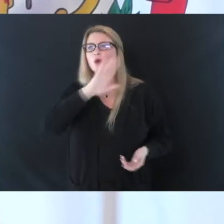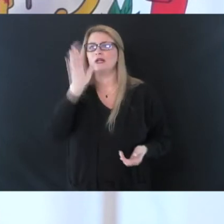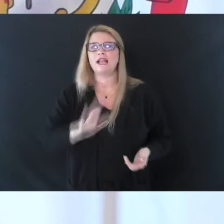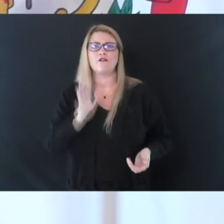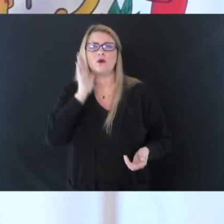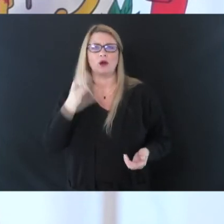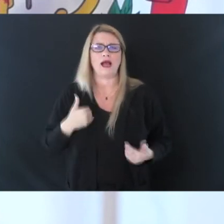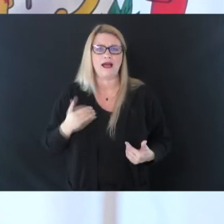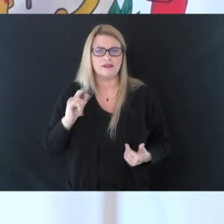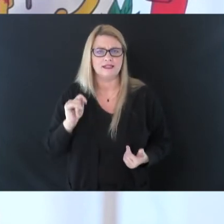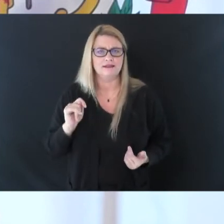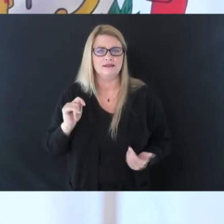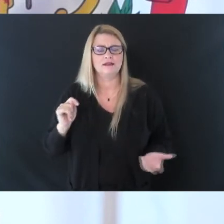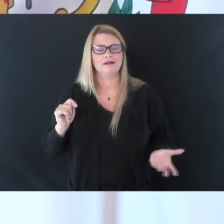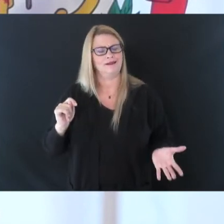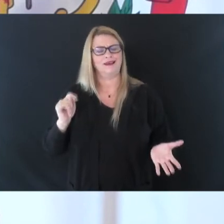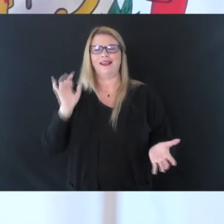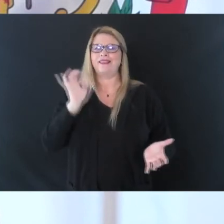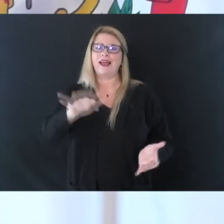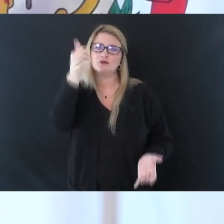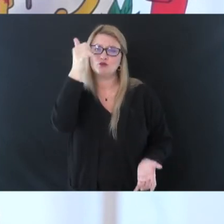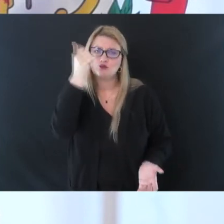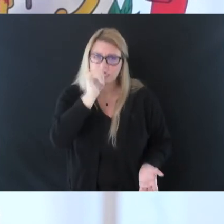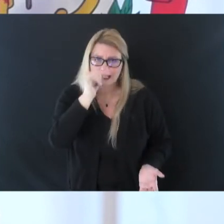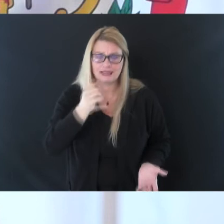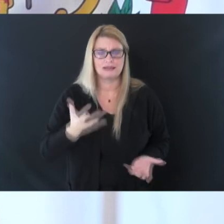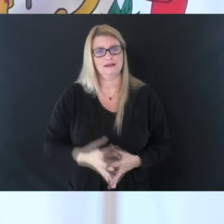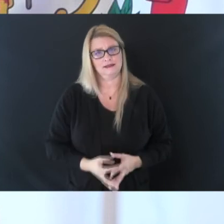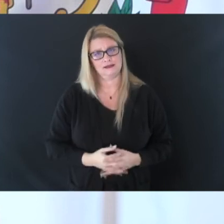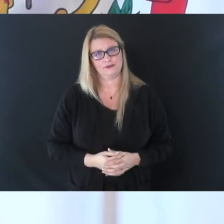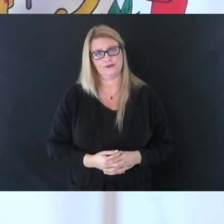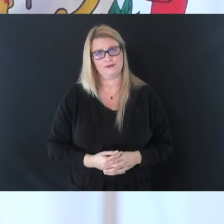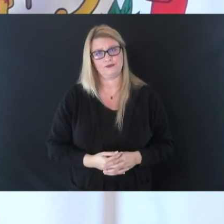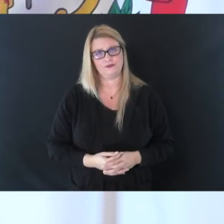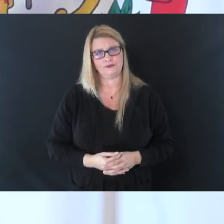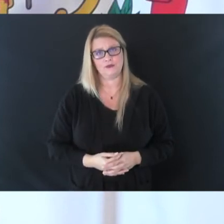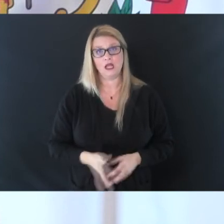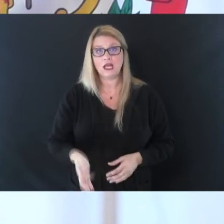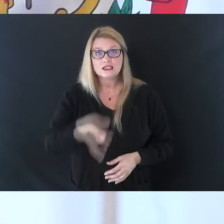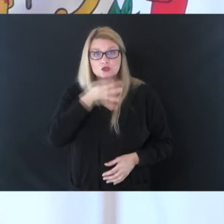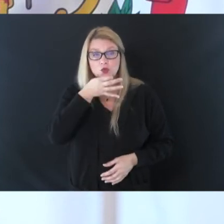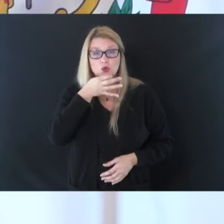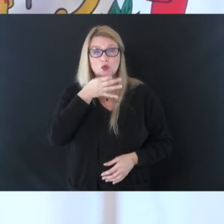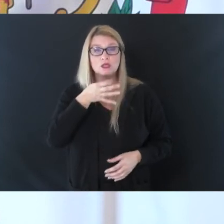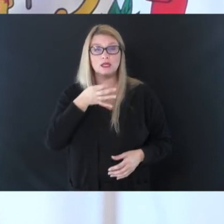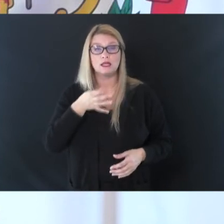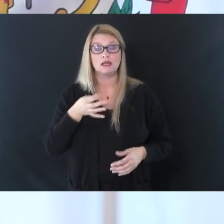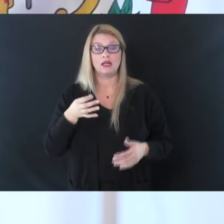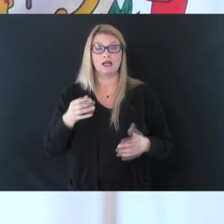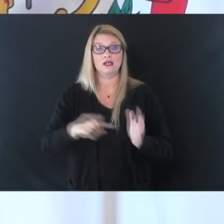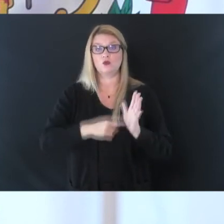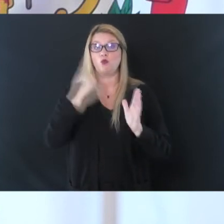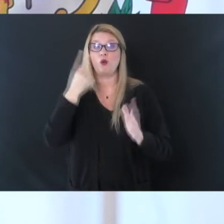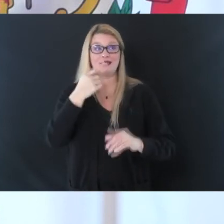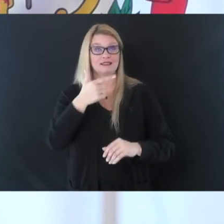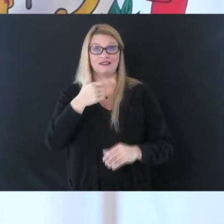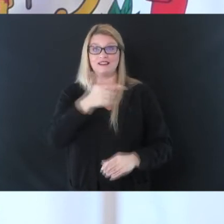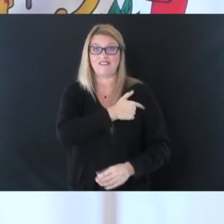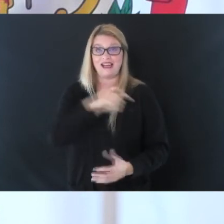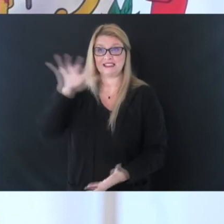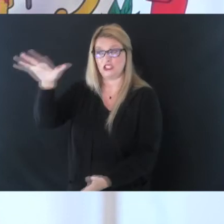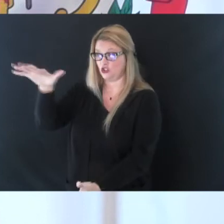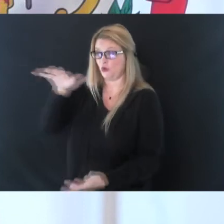it if we're 50 and under. That's ridiculous beyond belief. And as soon as we get vaccines in to where